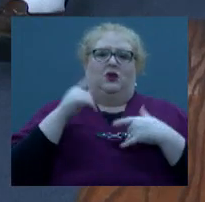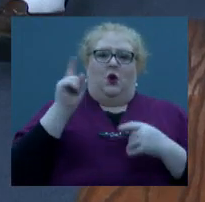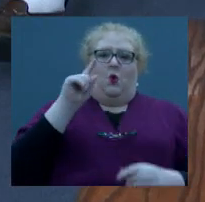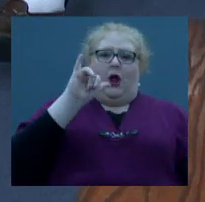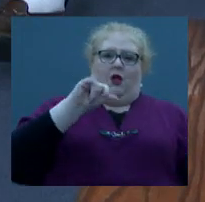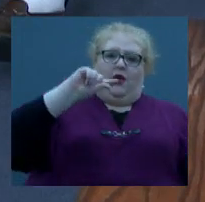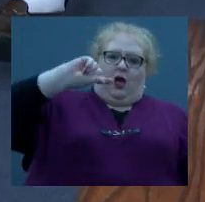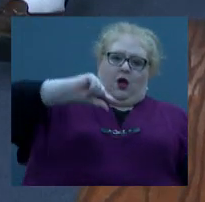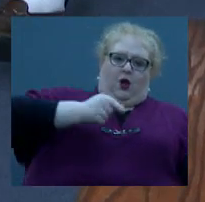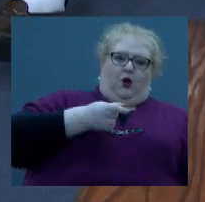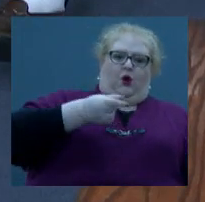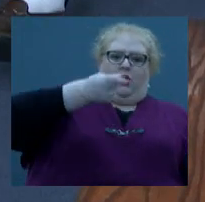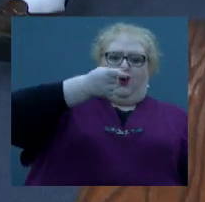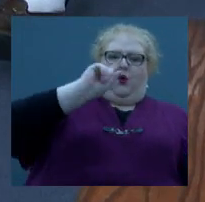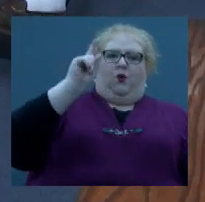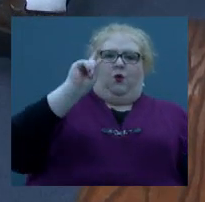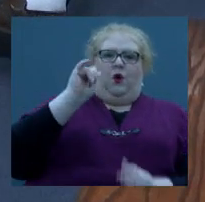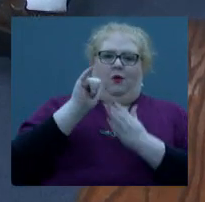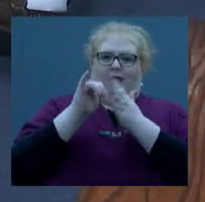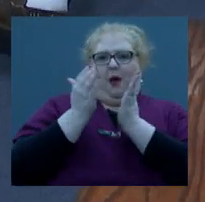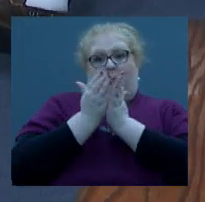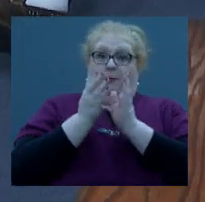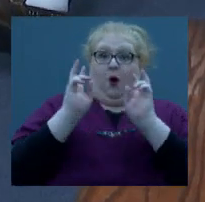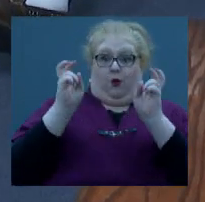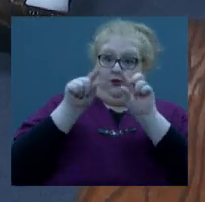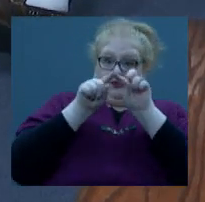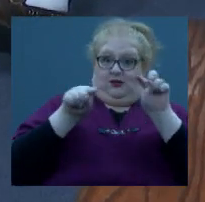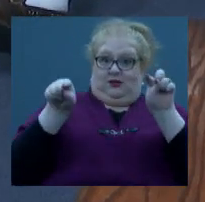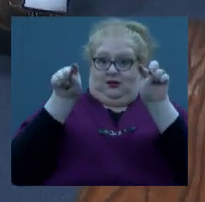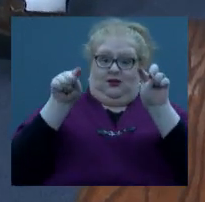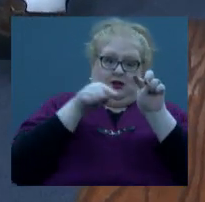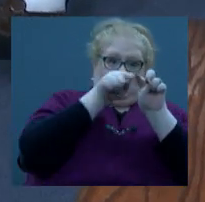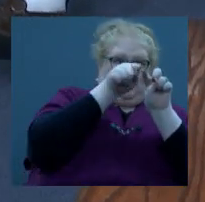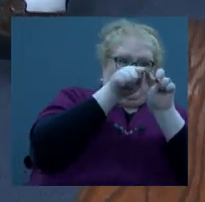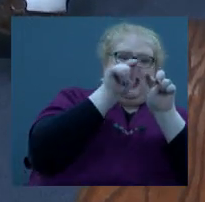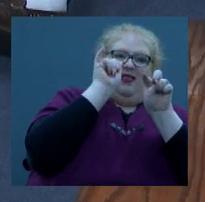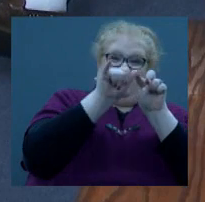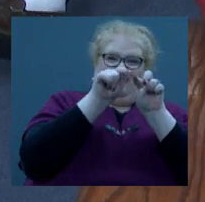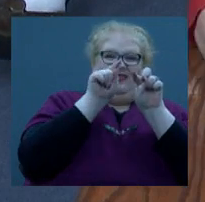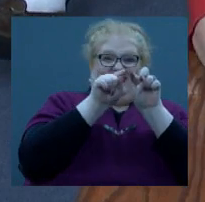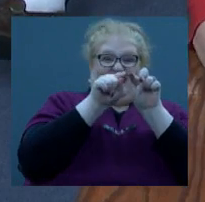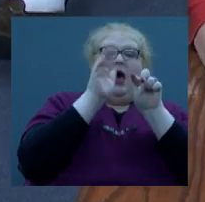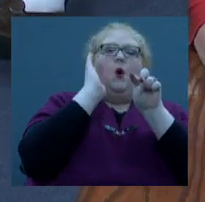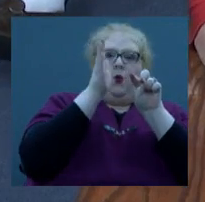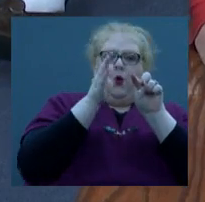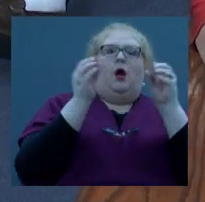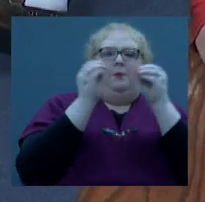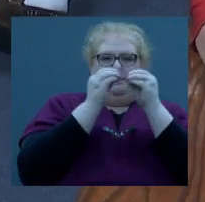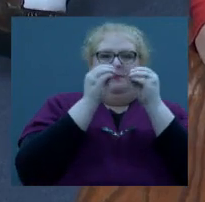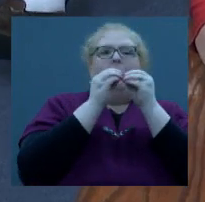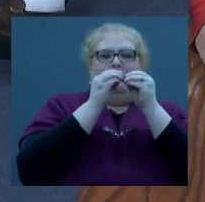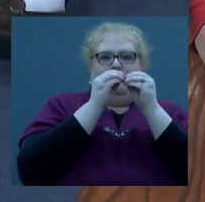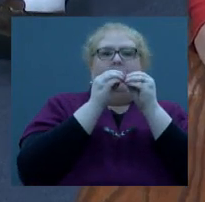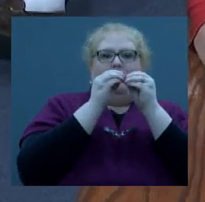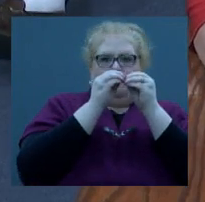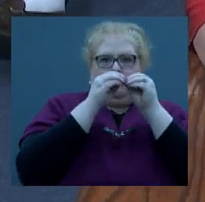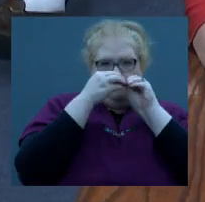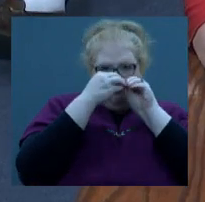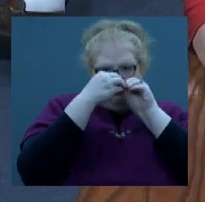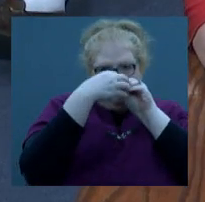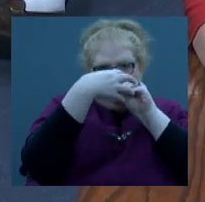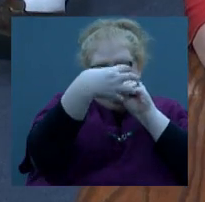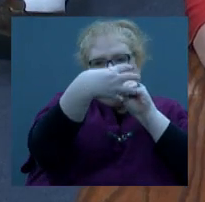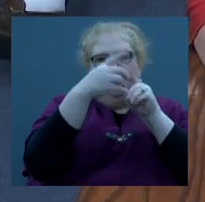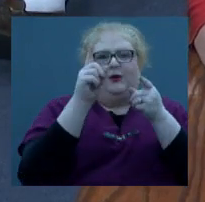with the boat, that he's going to branch that out and connect it right into Woodland's